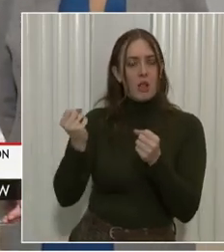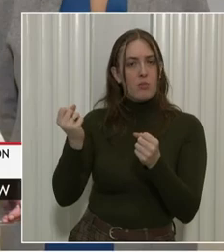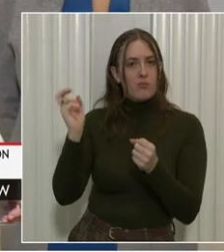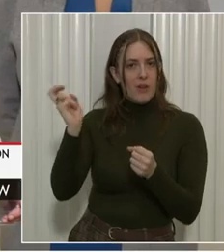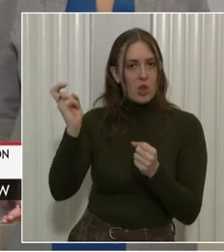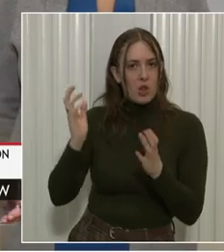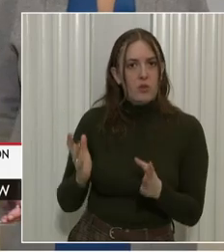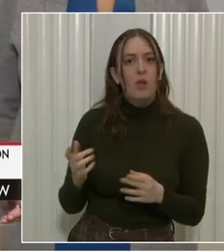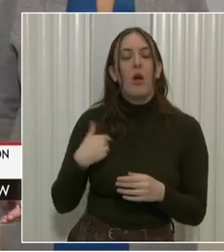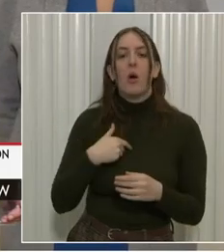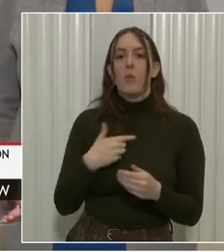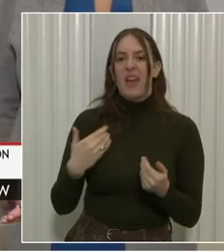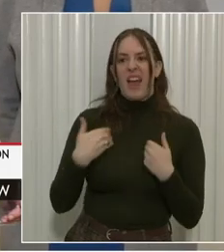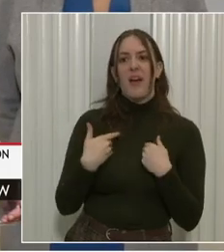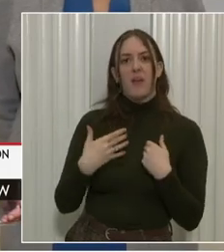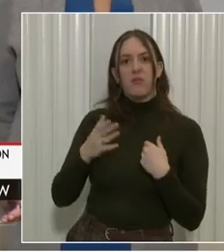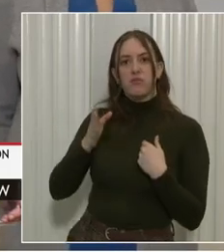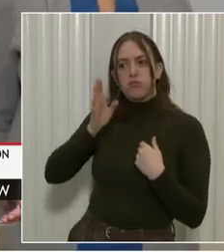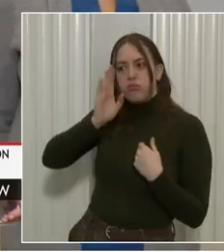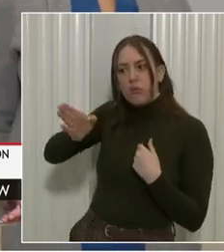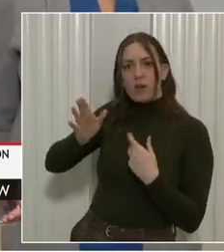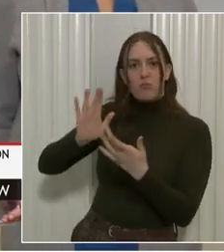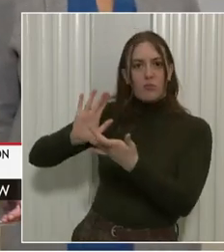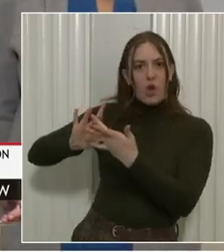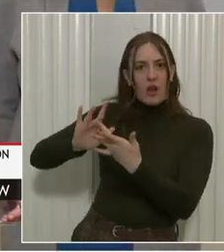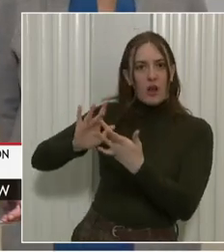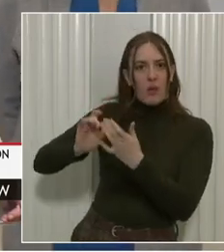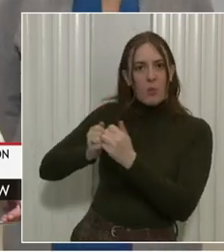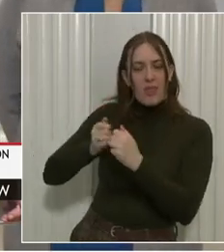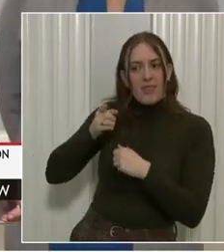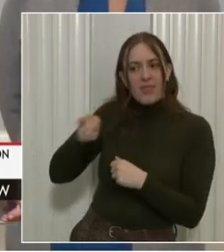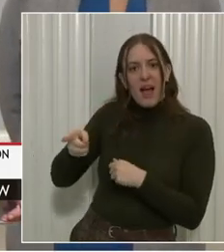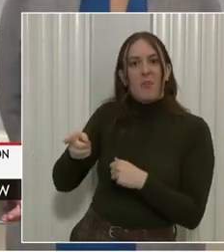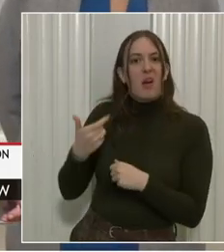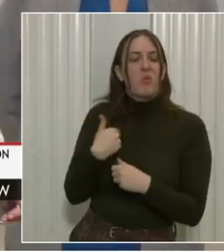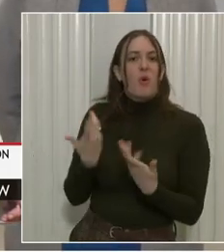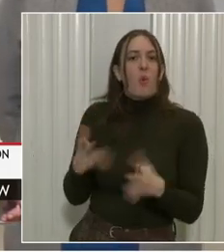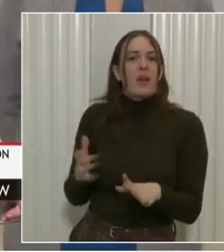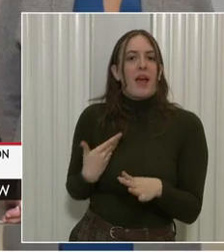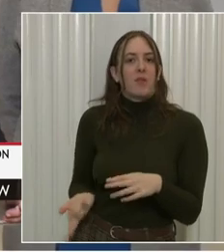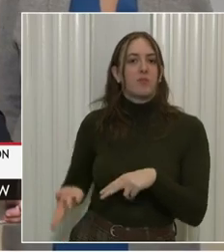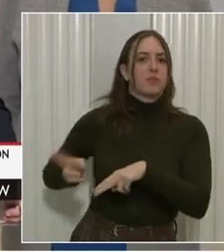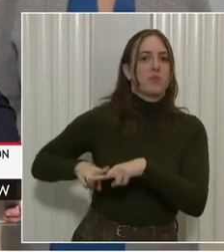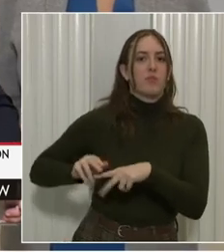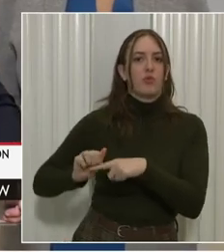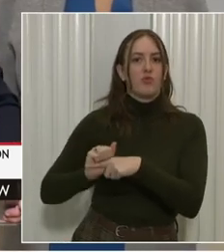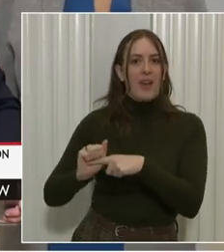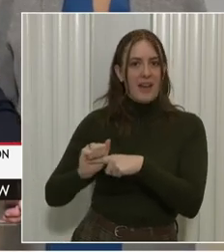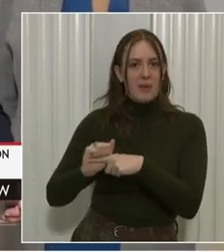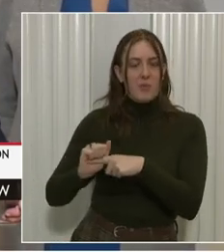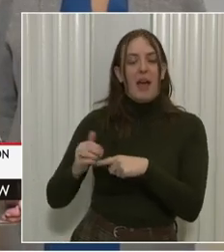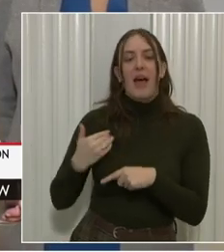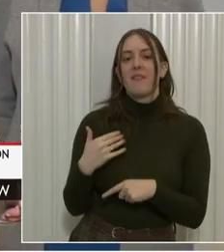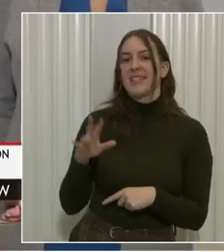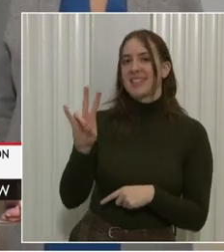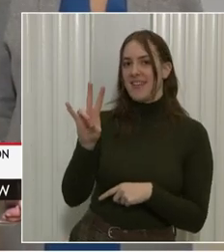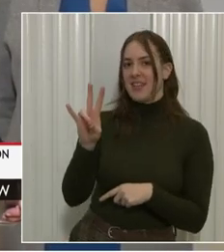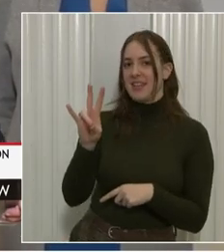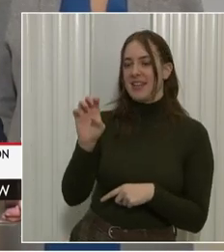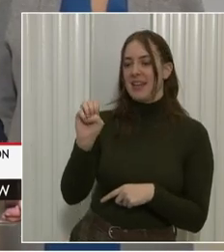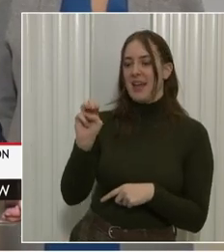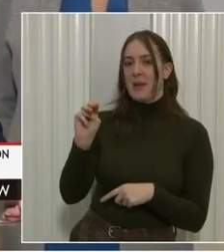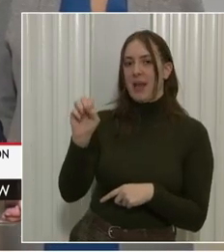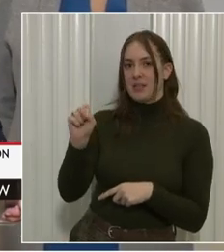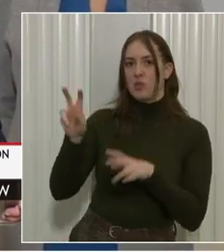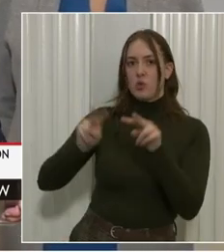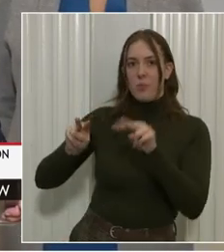have a lot of close contact with in the Office of the Medical Director. We do additional training with. We have 7 EMS supervisors on duty at all